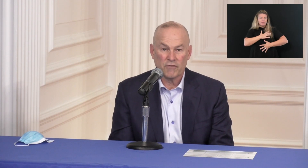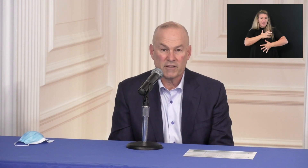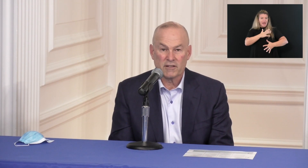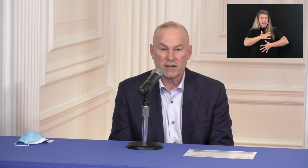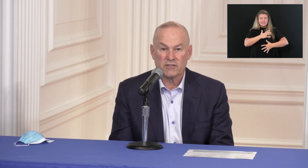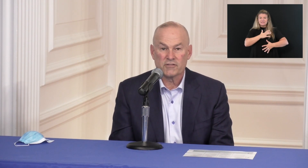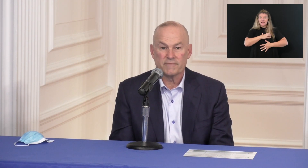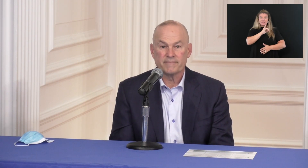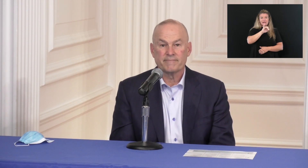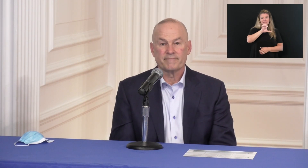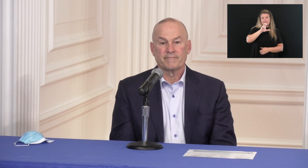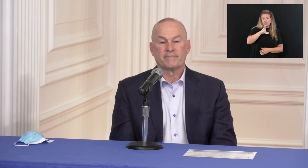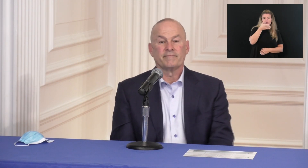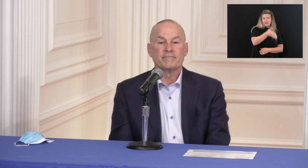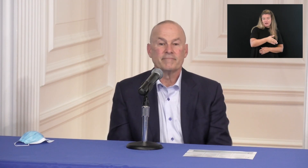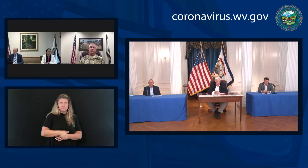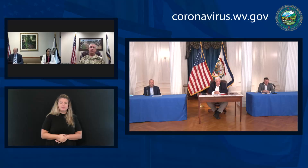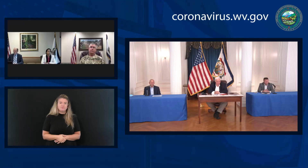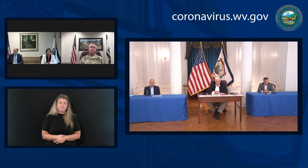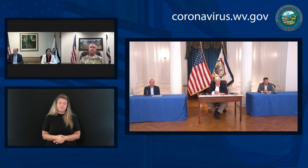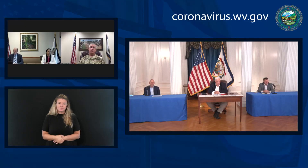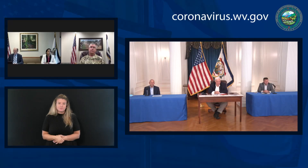or ventilators.